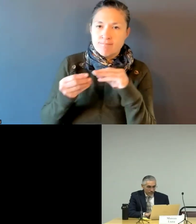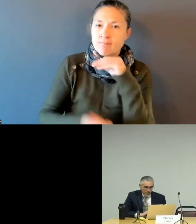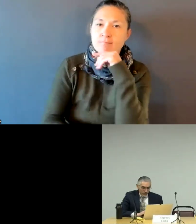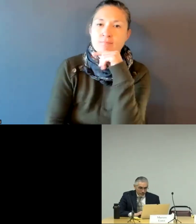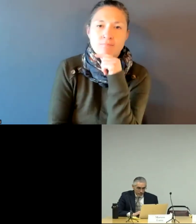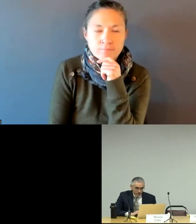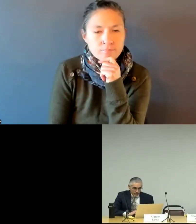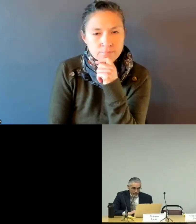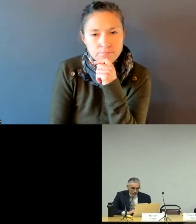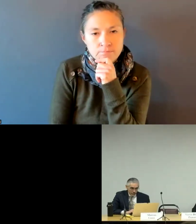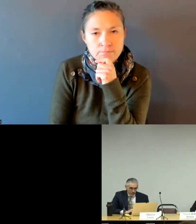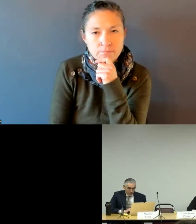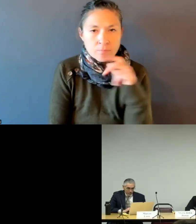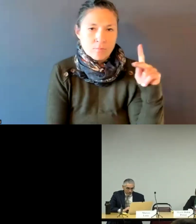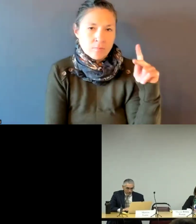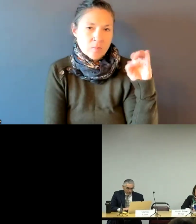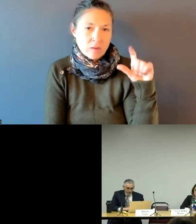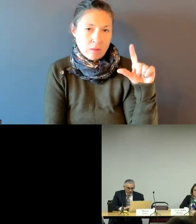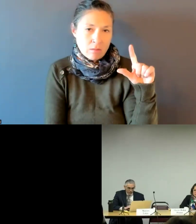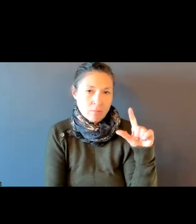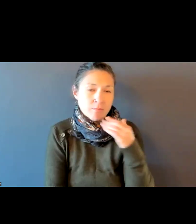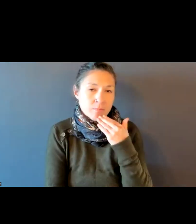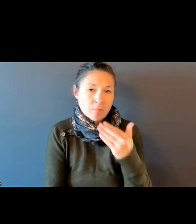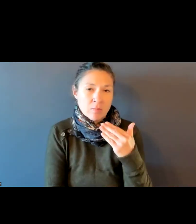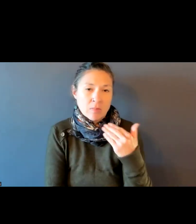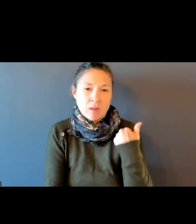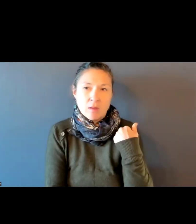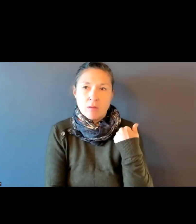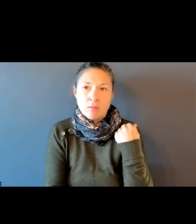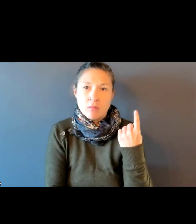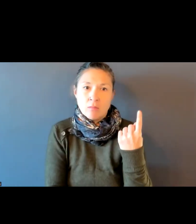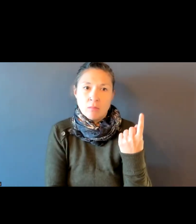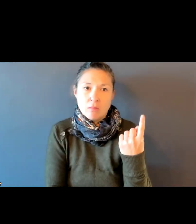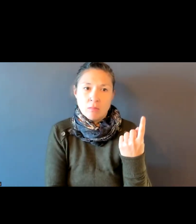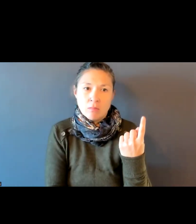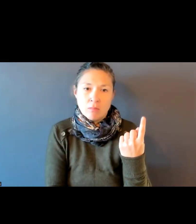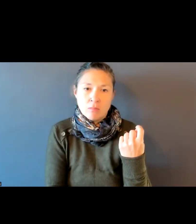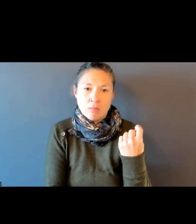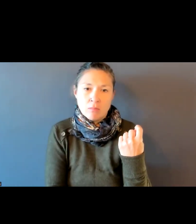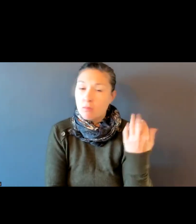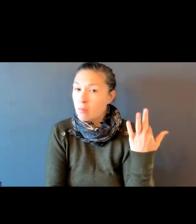Thank you. We have one, oh,